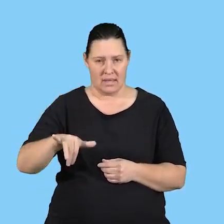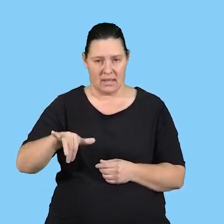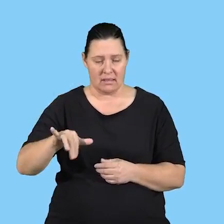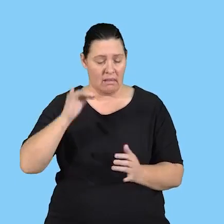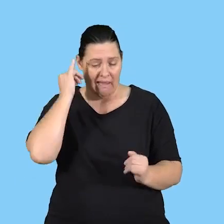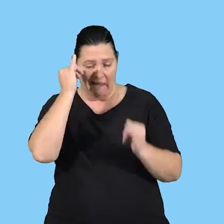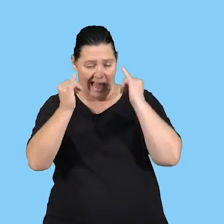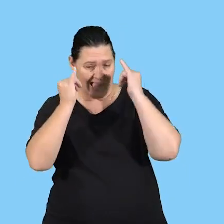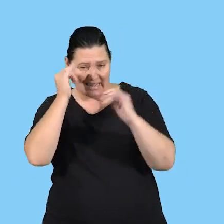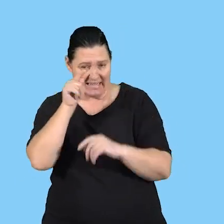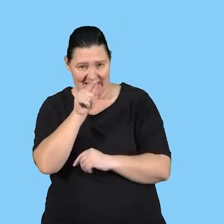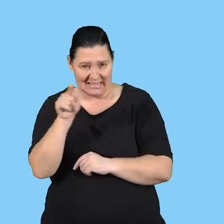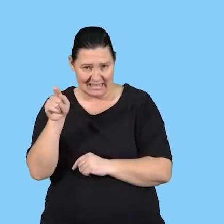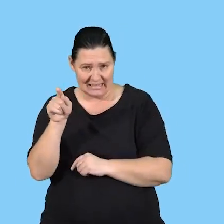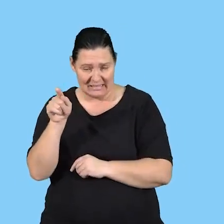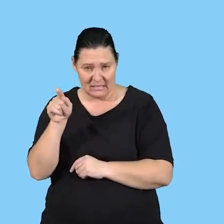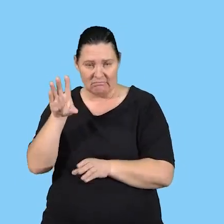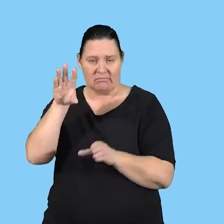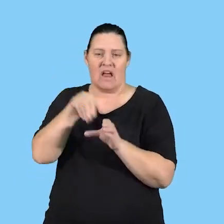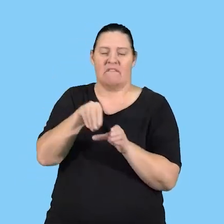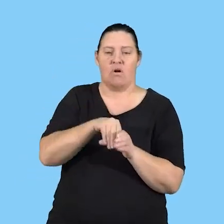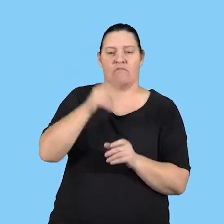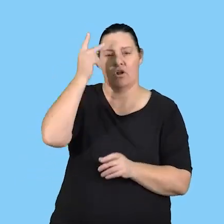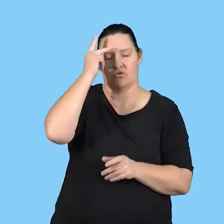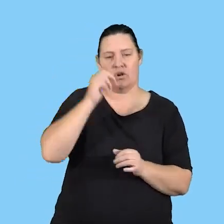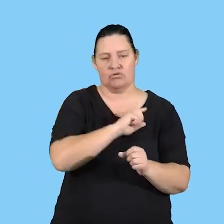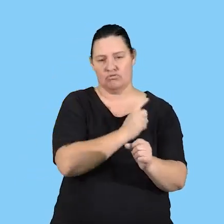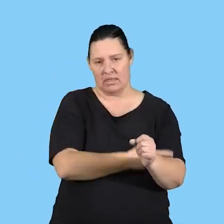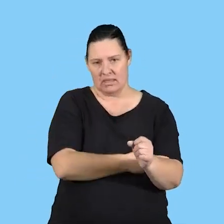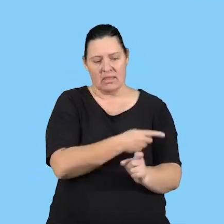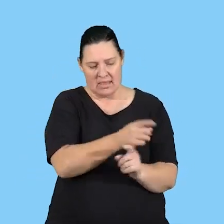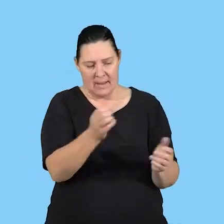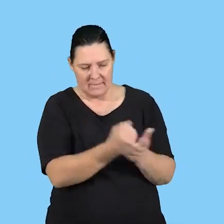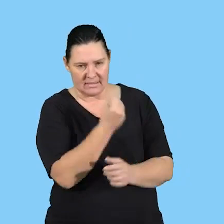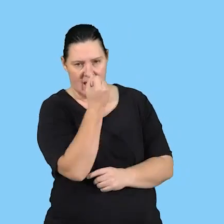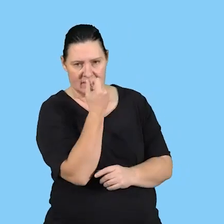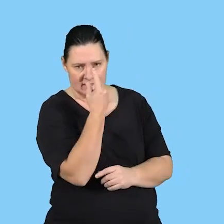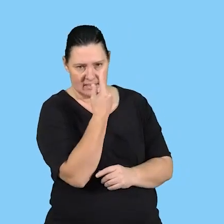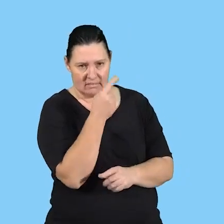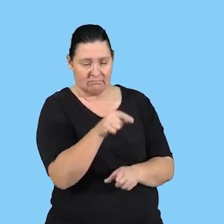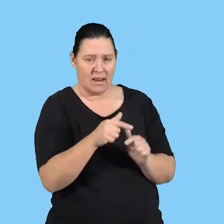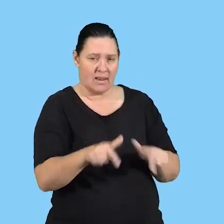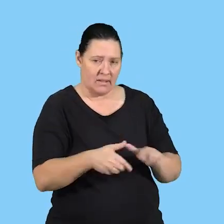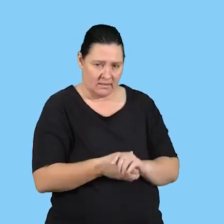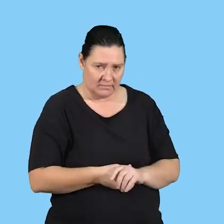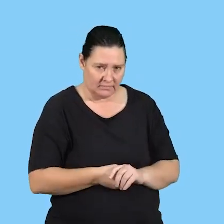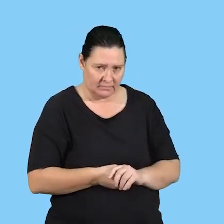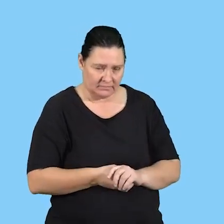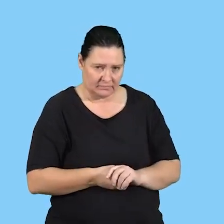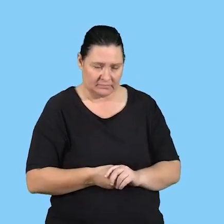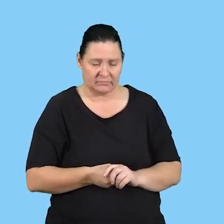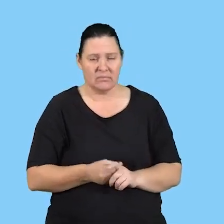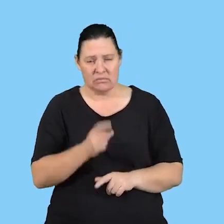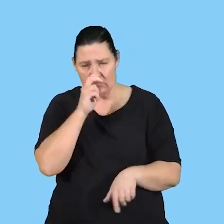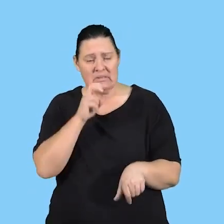ideas that are within this knowledge strand that children have to understand at this level. It